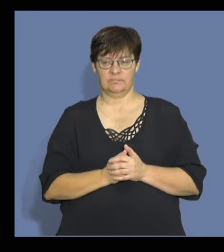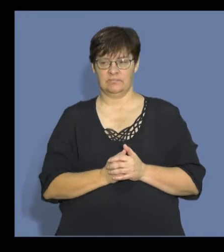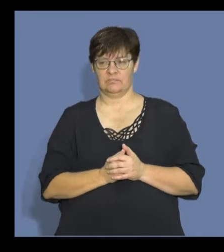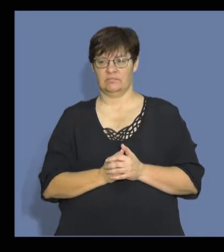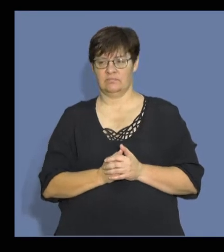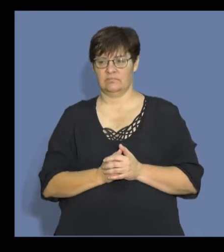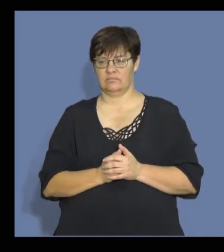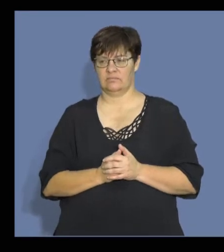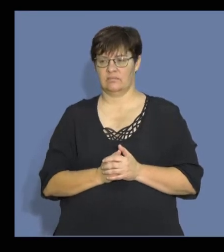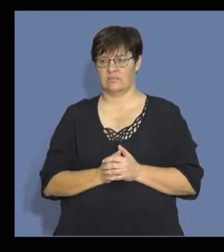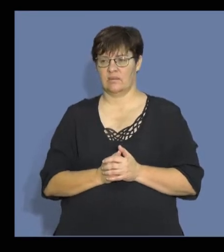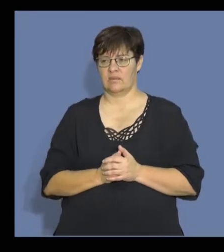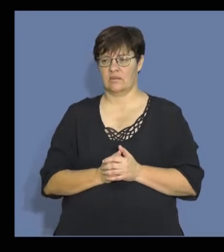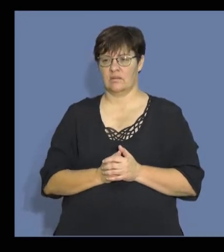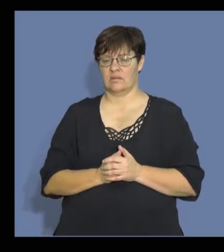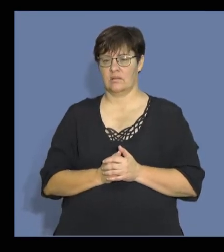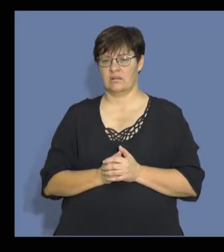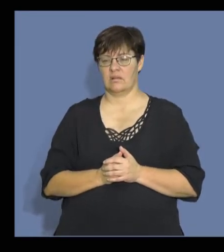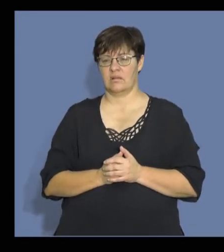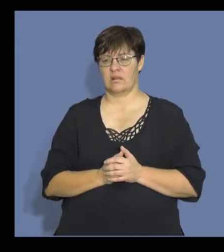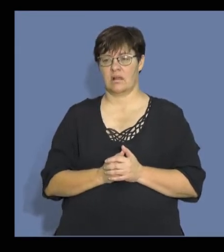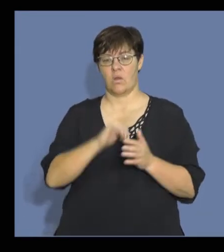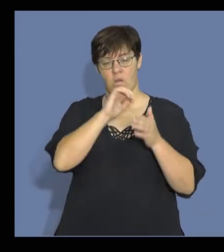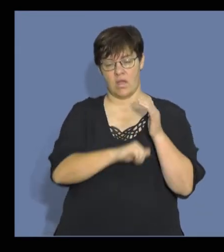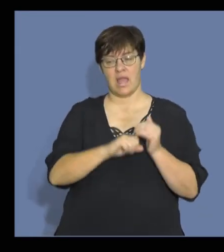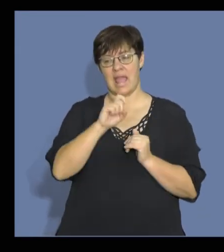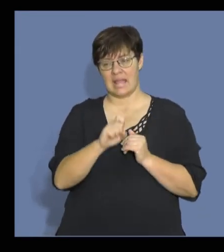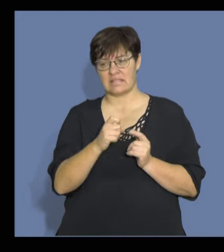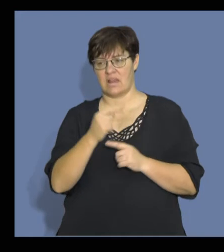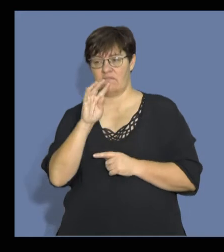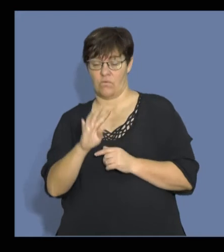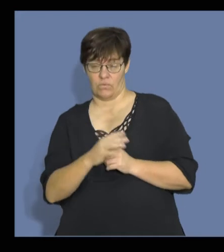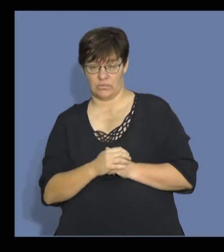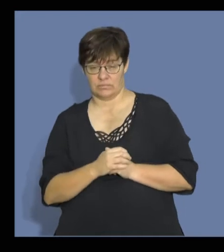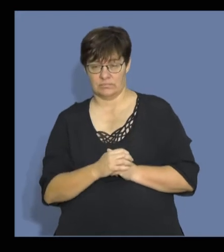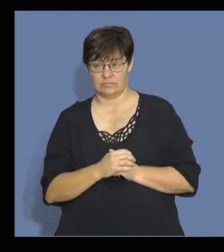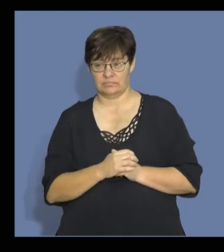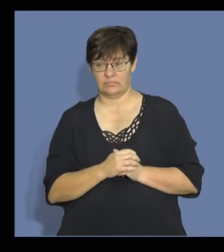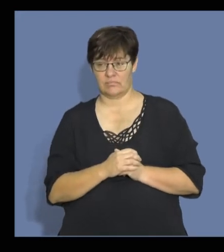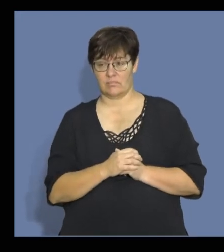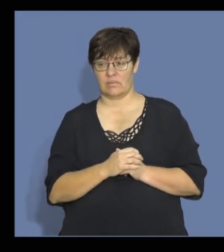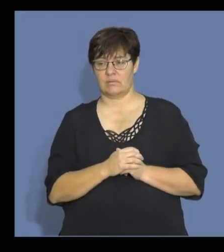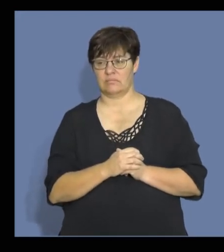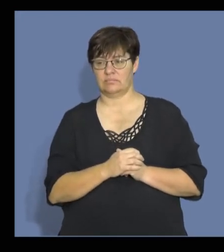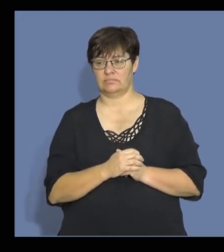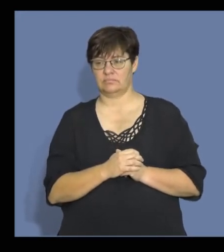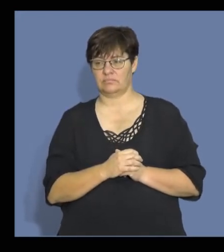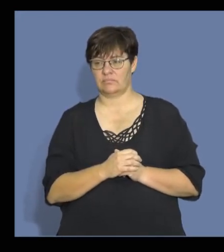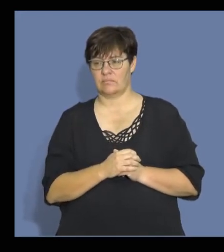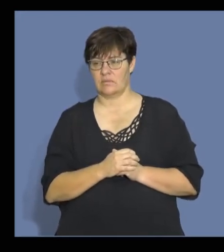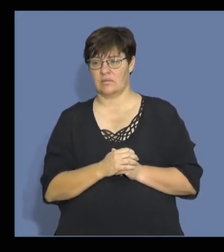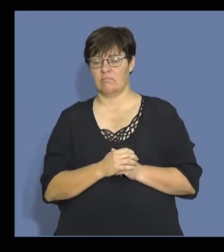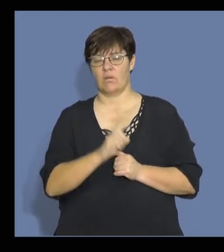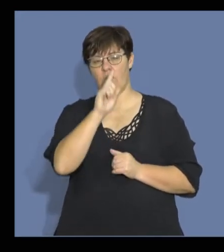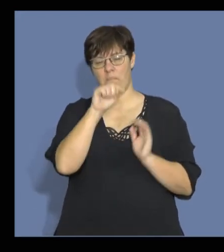What I'm doing here is I'm subtracting x and I'm subtracting 4. And so what I like to do is I like to always